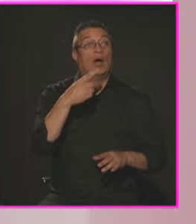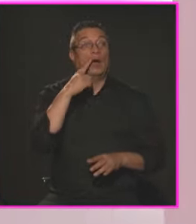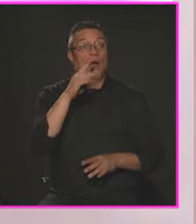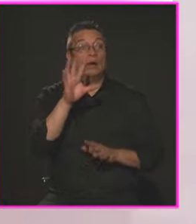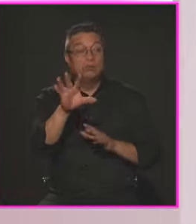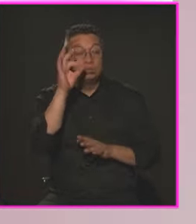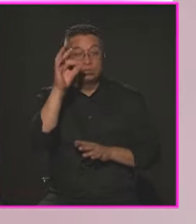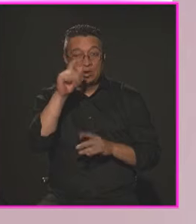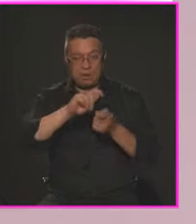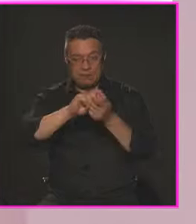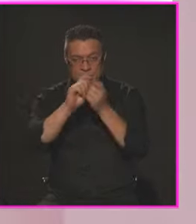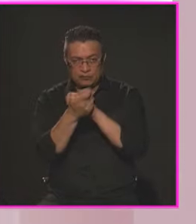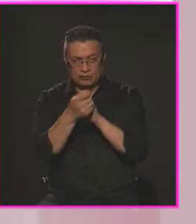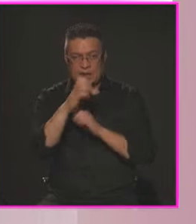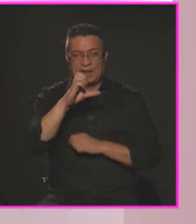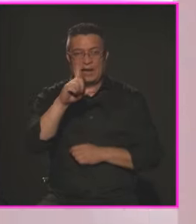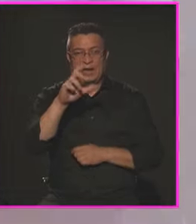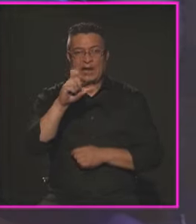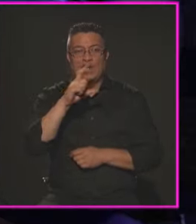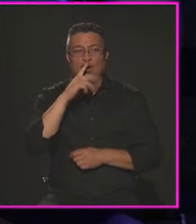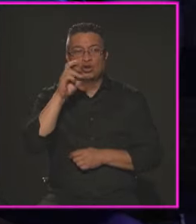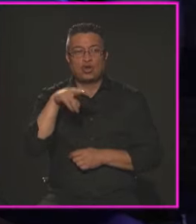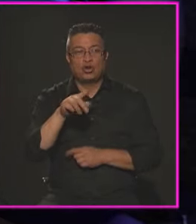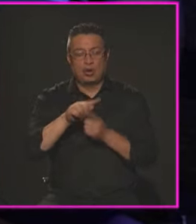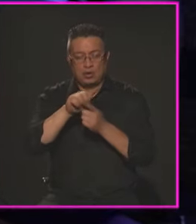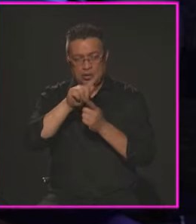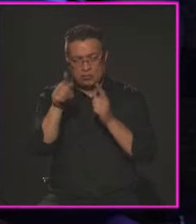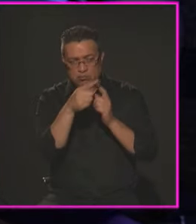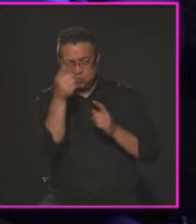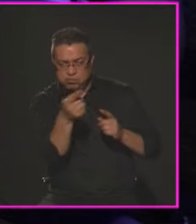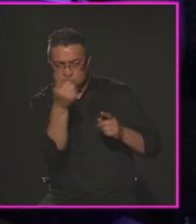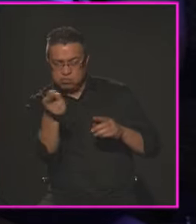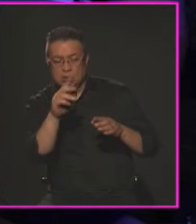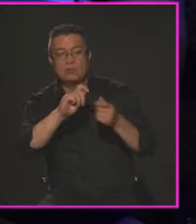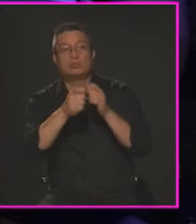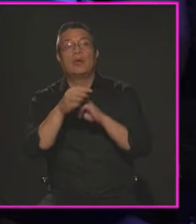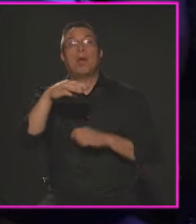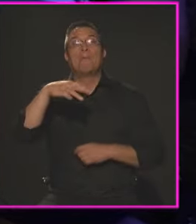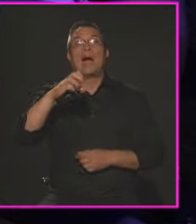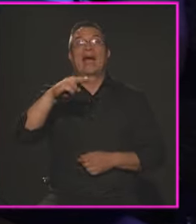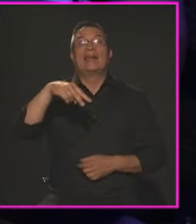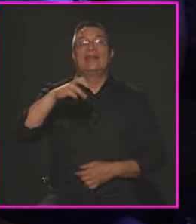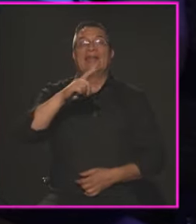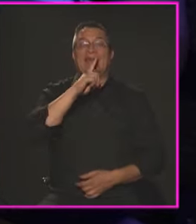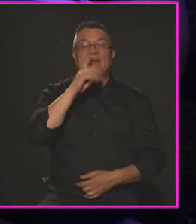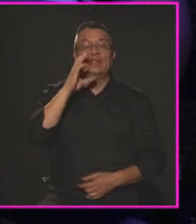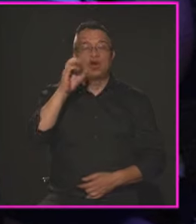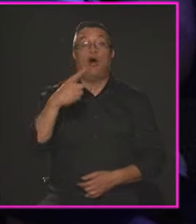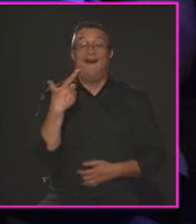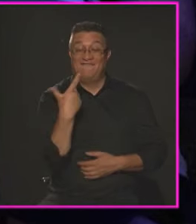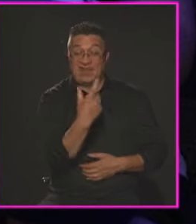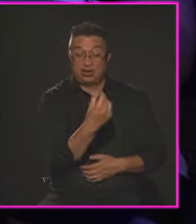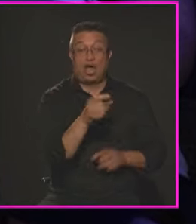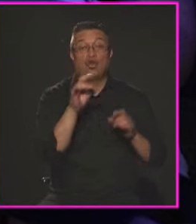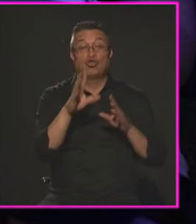rotating on itself, which gives this magnetic moment, and the spin of the electron can only be up or down. This was the first